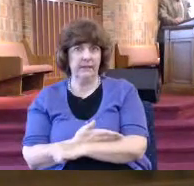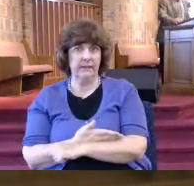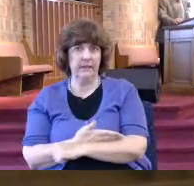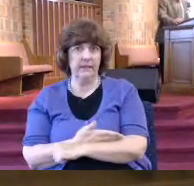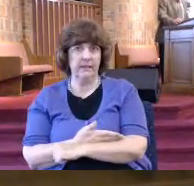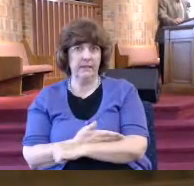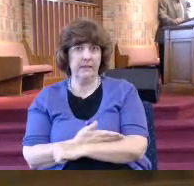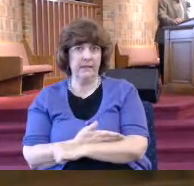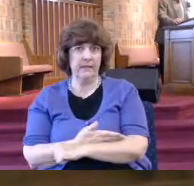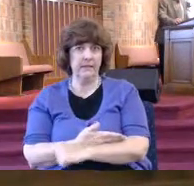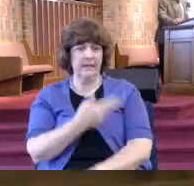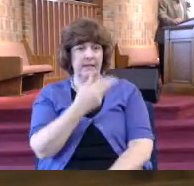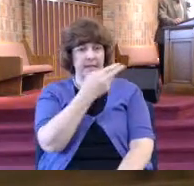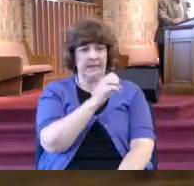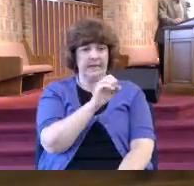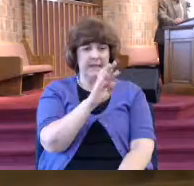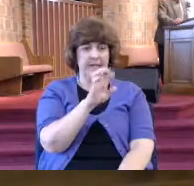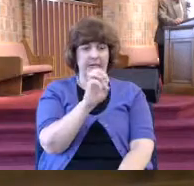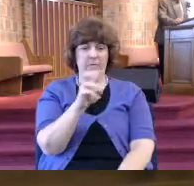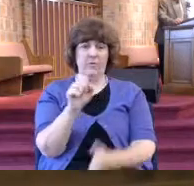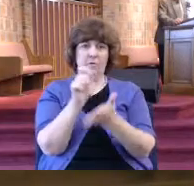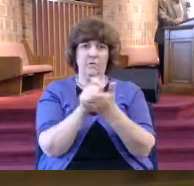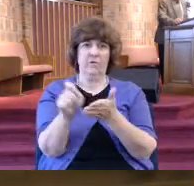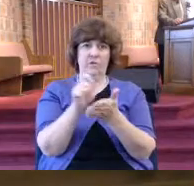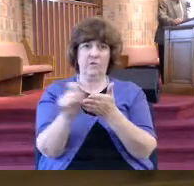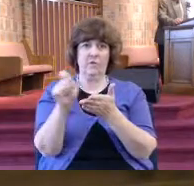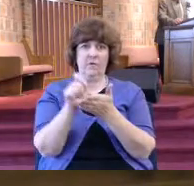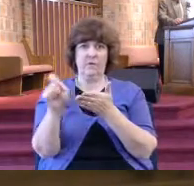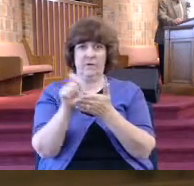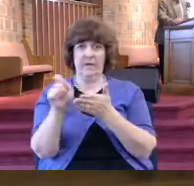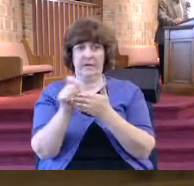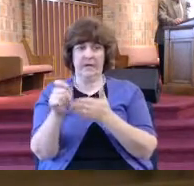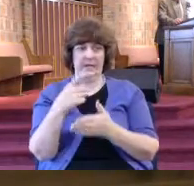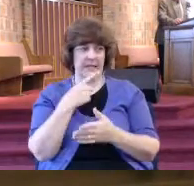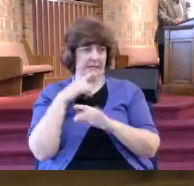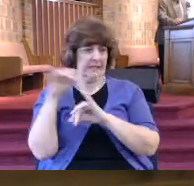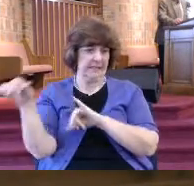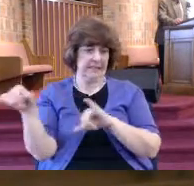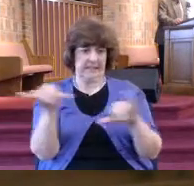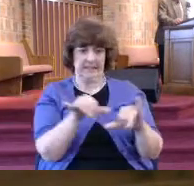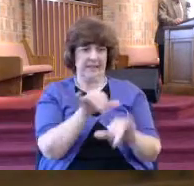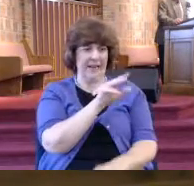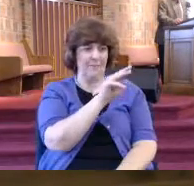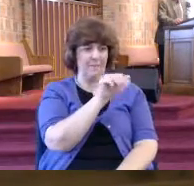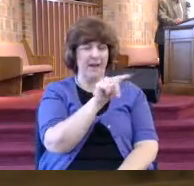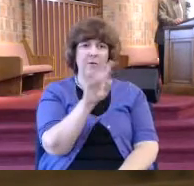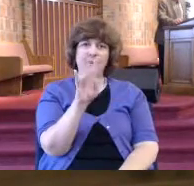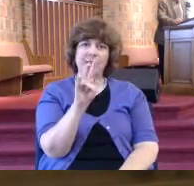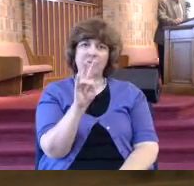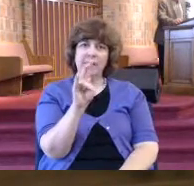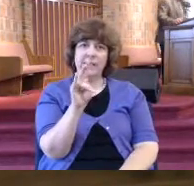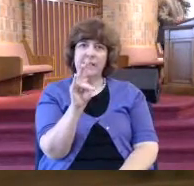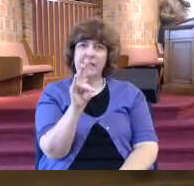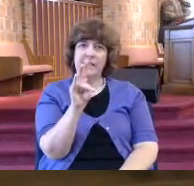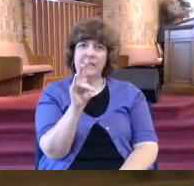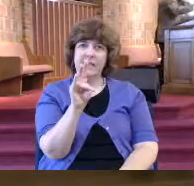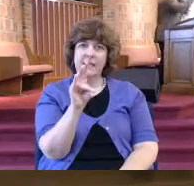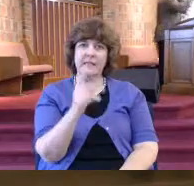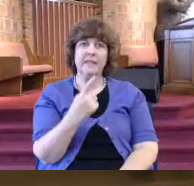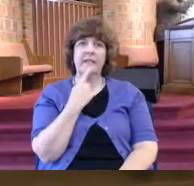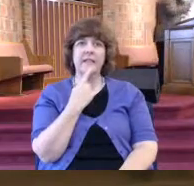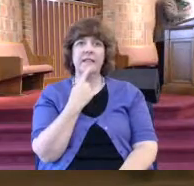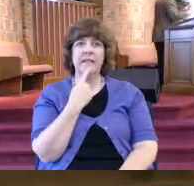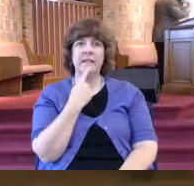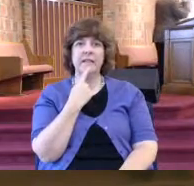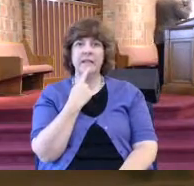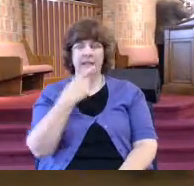The writer of Hebrews establishes the same thing that Matthew chapter 17 does a few moments before. And that is, as